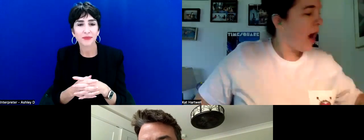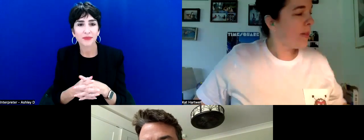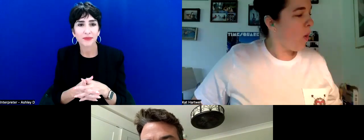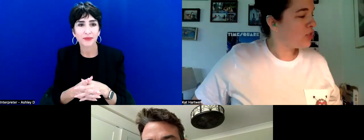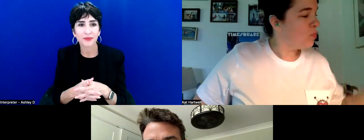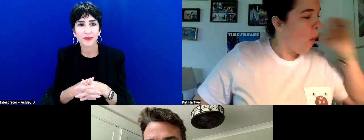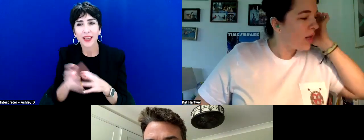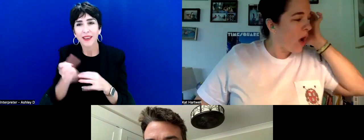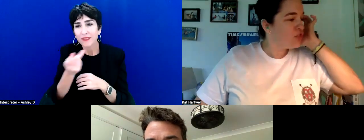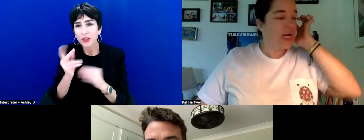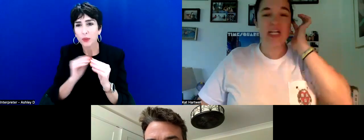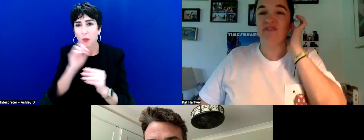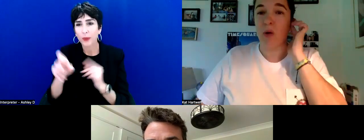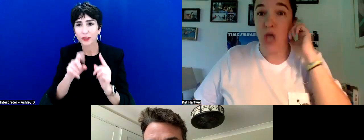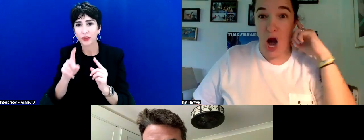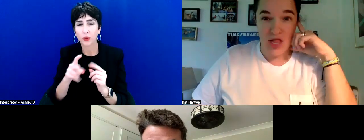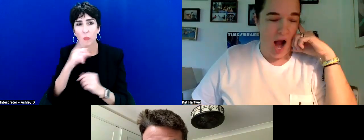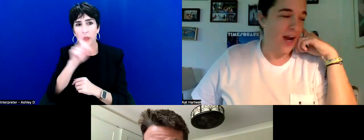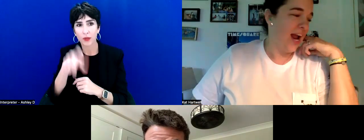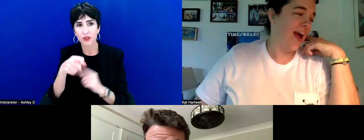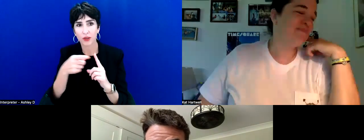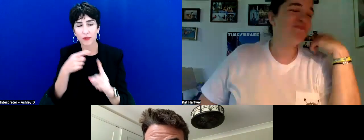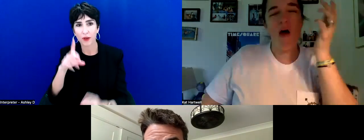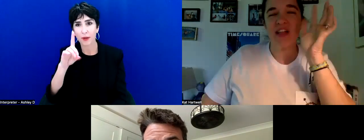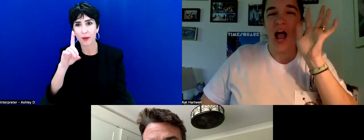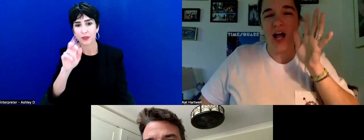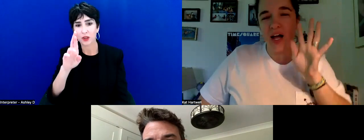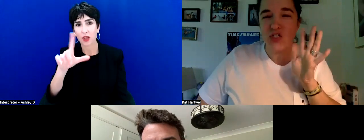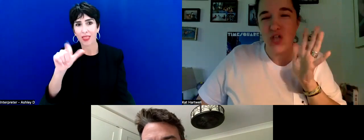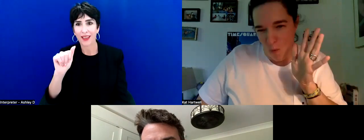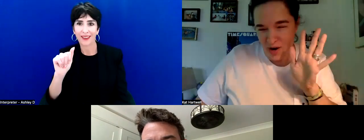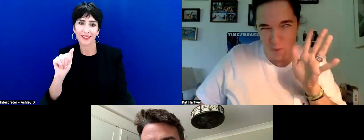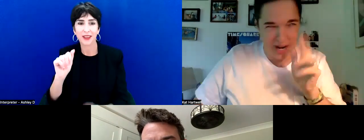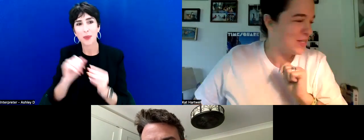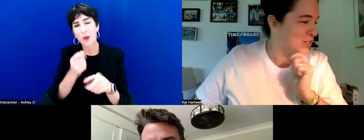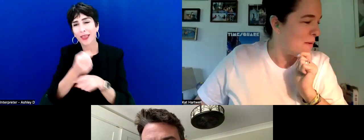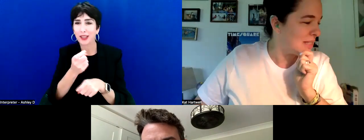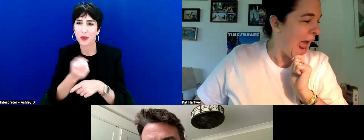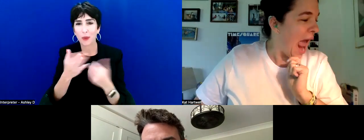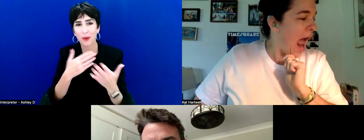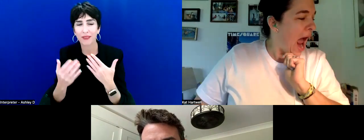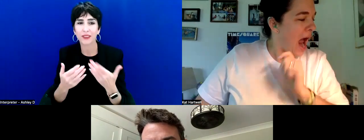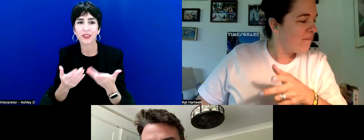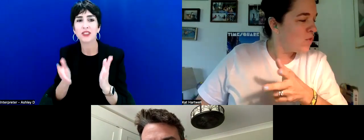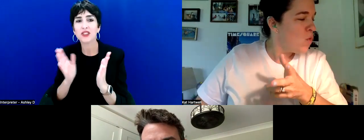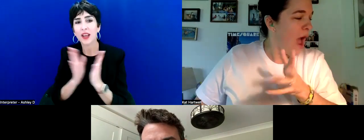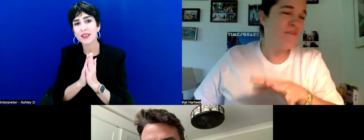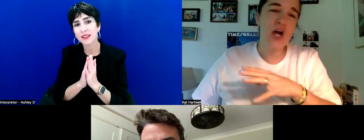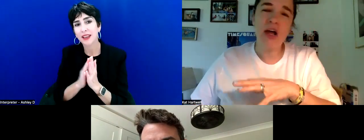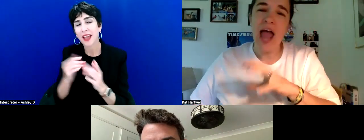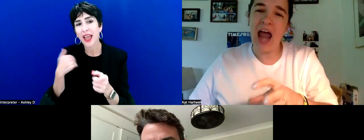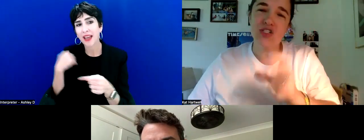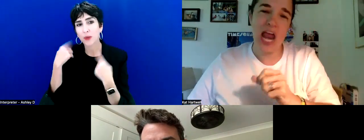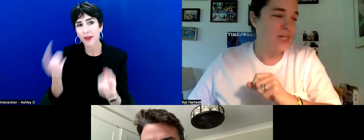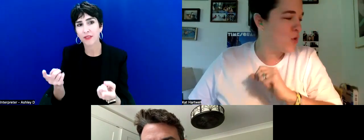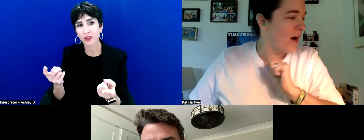I have a couple of questions. One question in from Darla, more of like a joke or whatever. She was like, have you